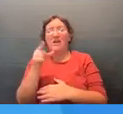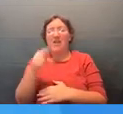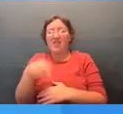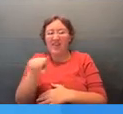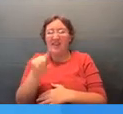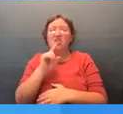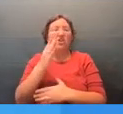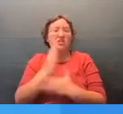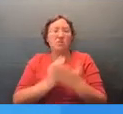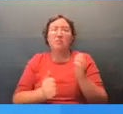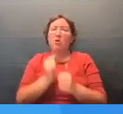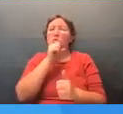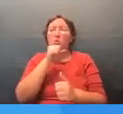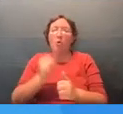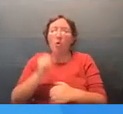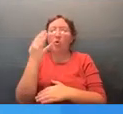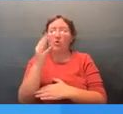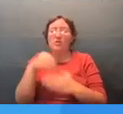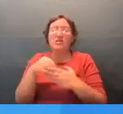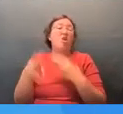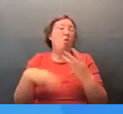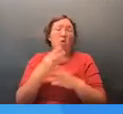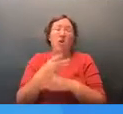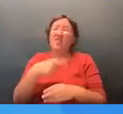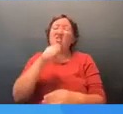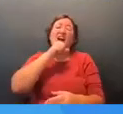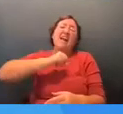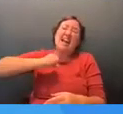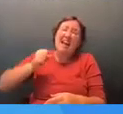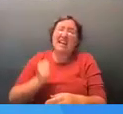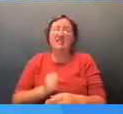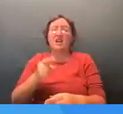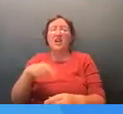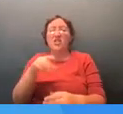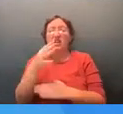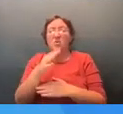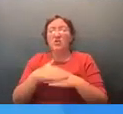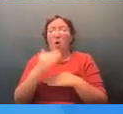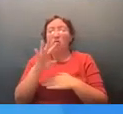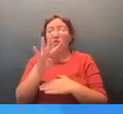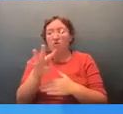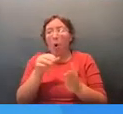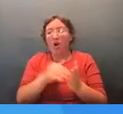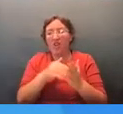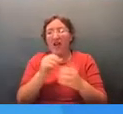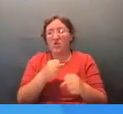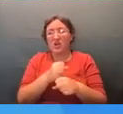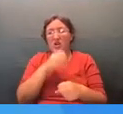trees in the world. These trees are in excess of over 4,000 years